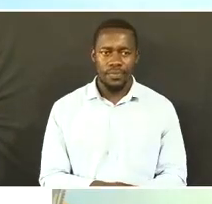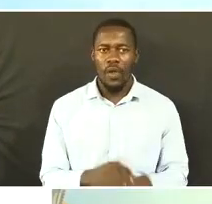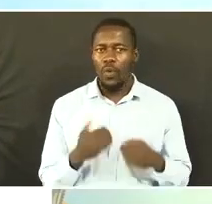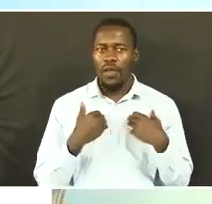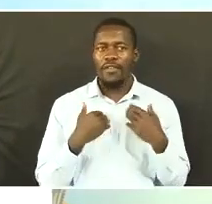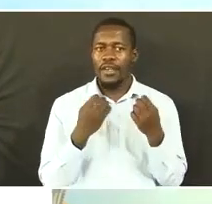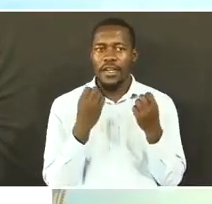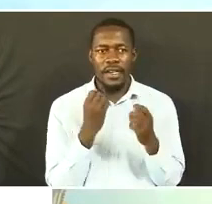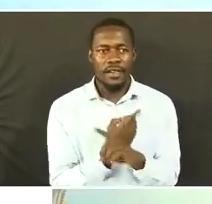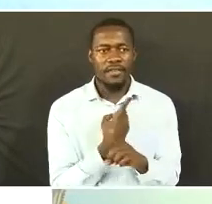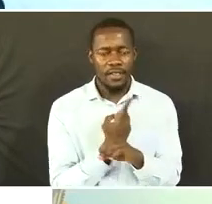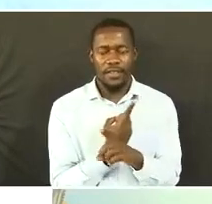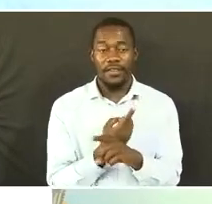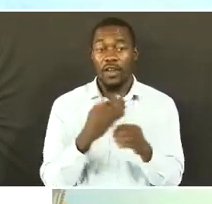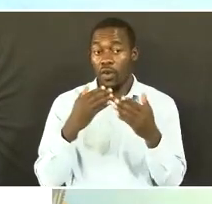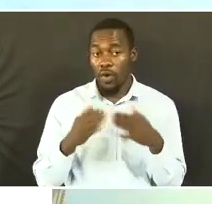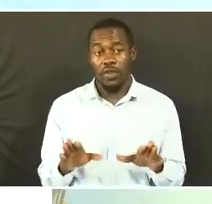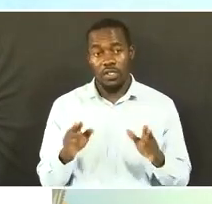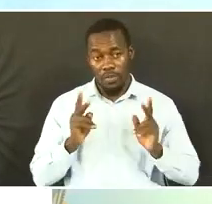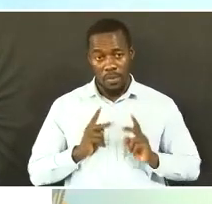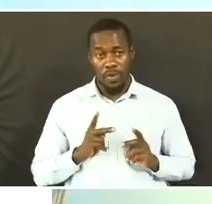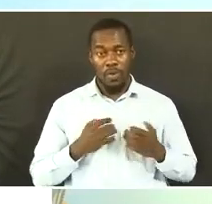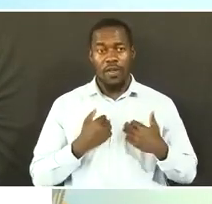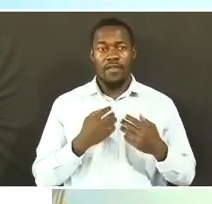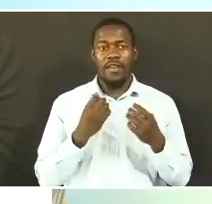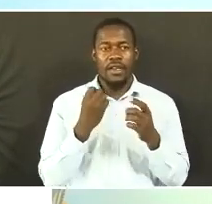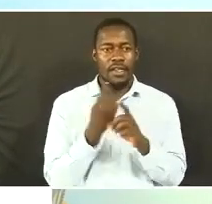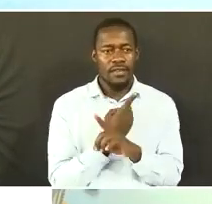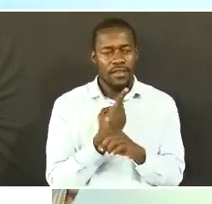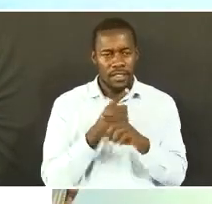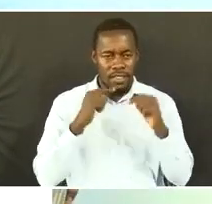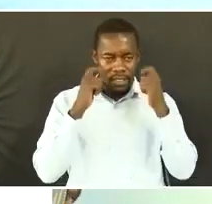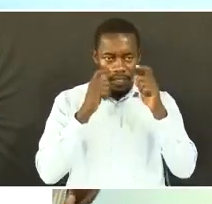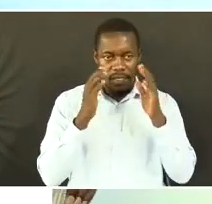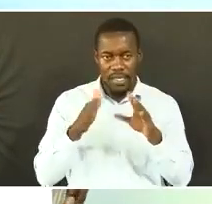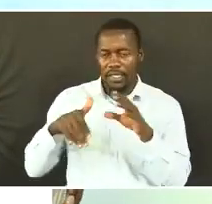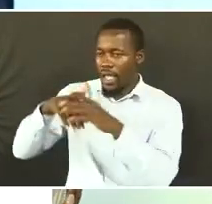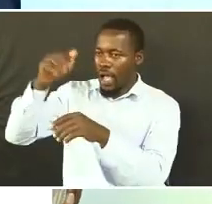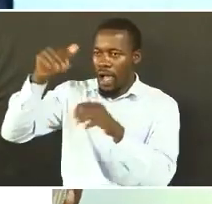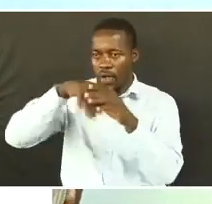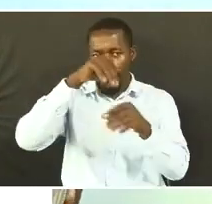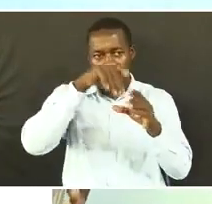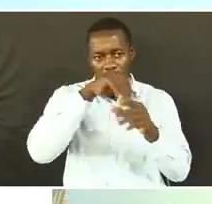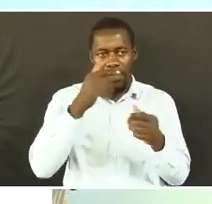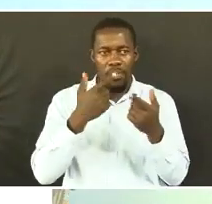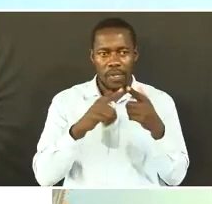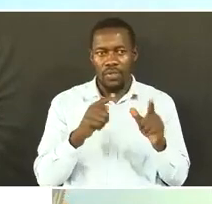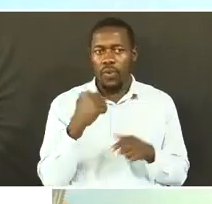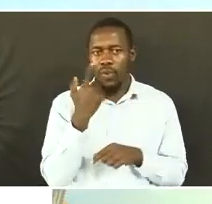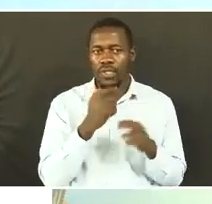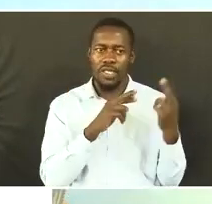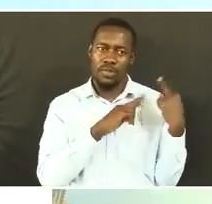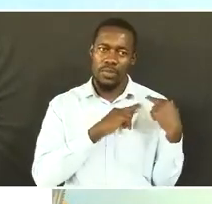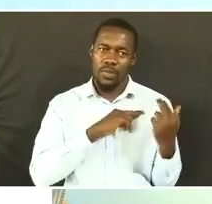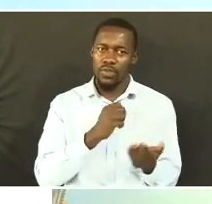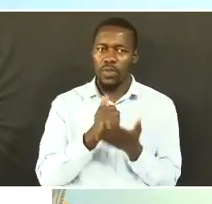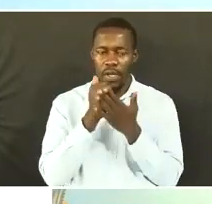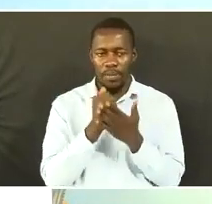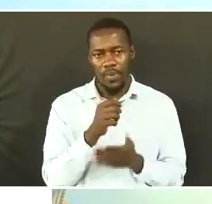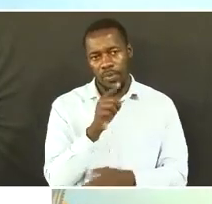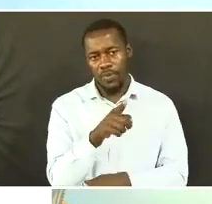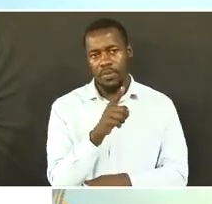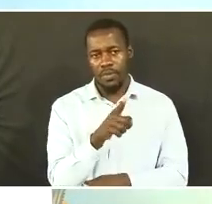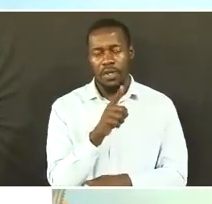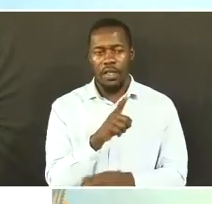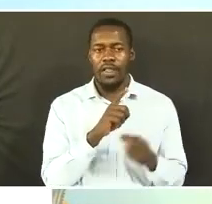story of the prodigal son with the experience of Joseph. Joseph proving himself true and steadfast to